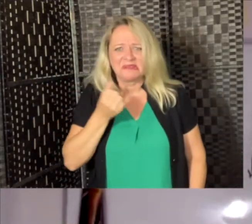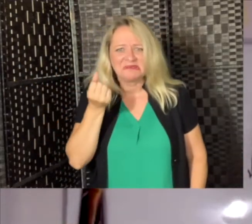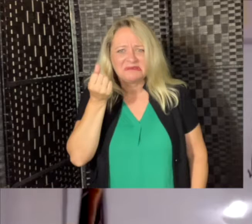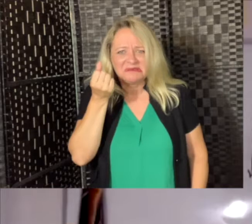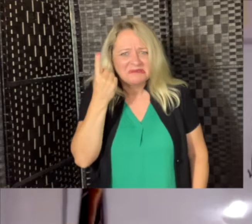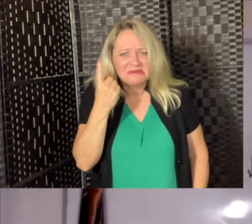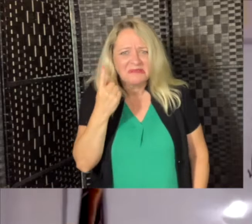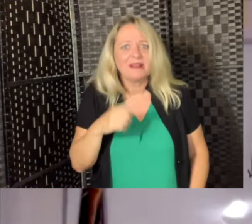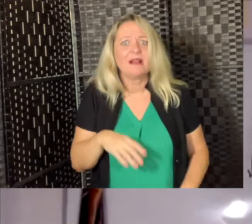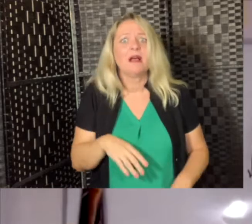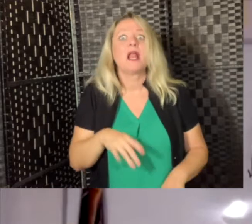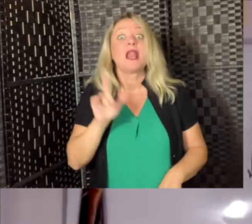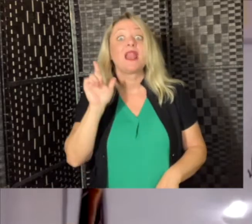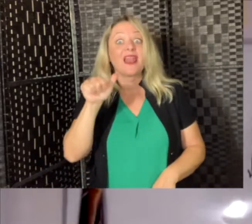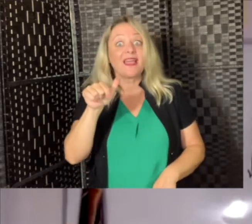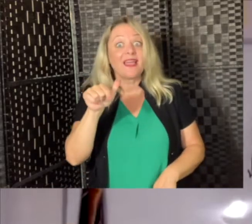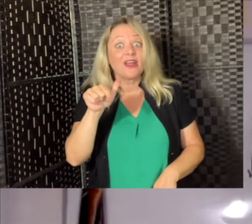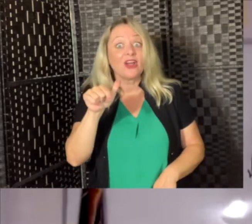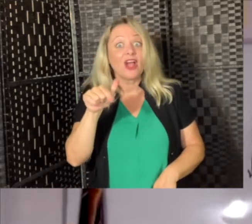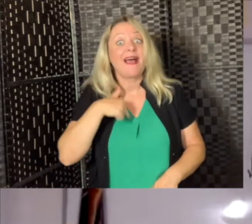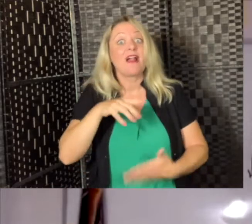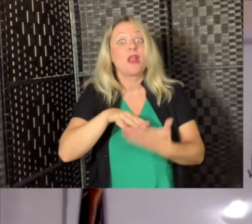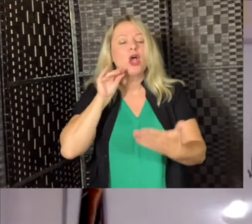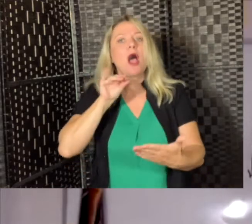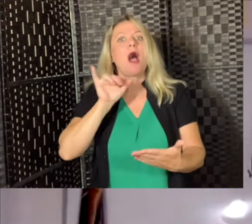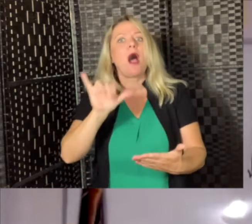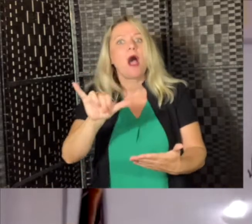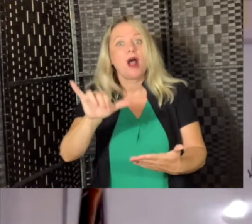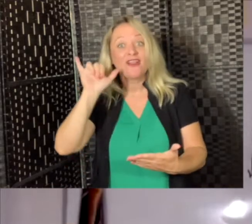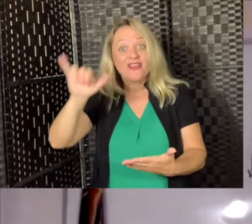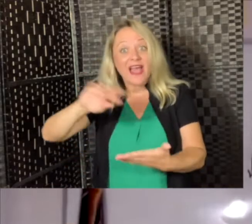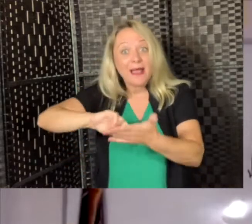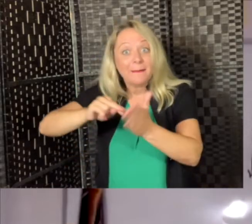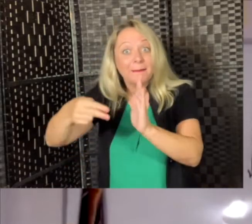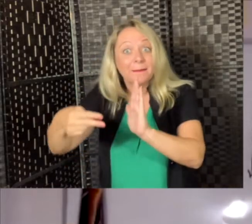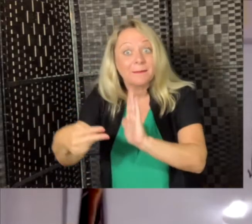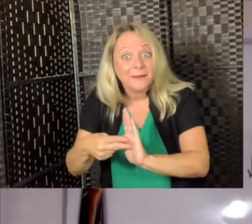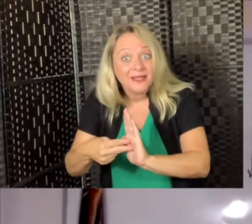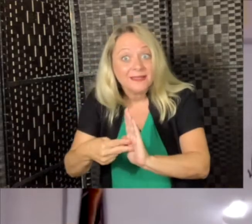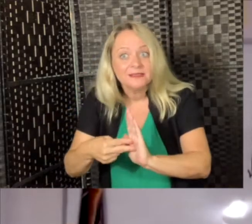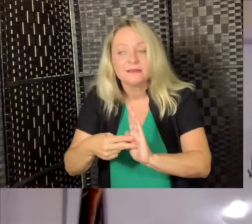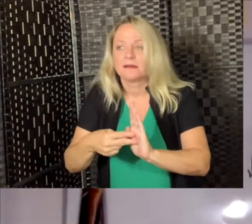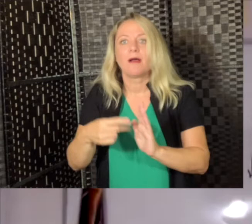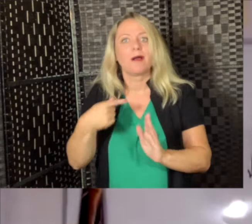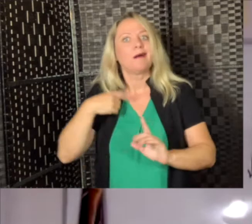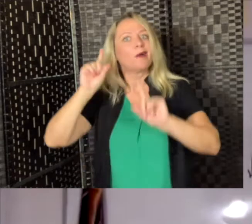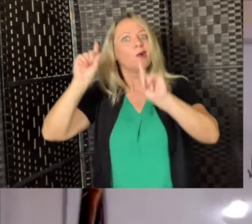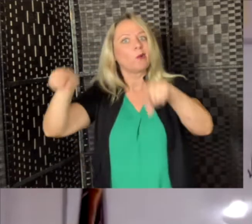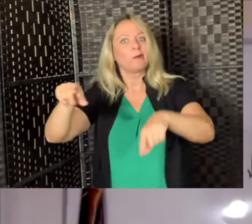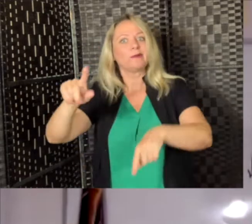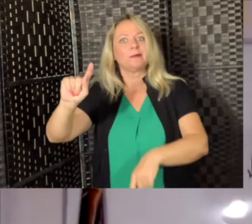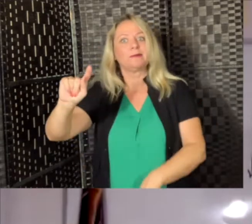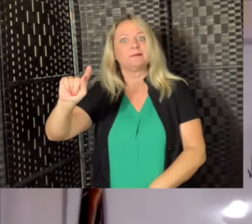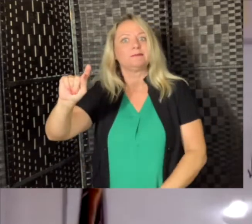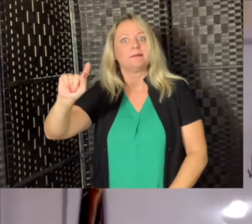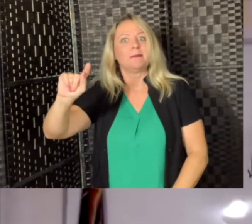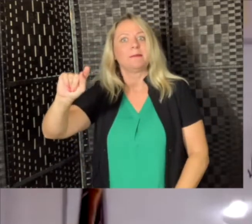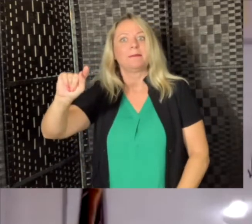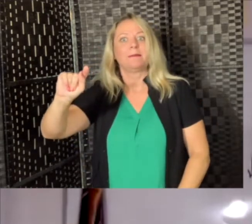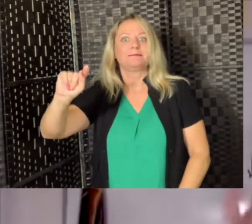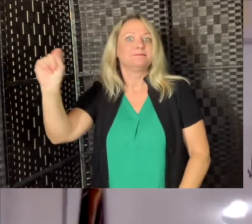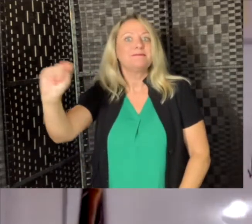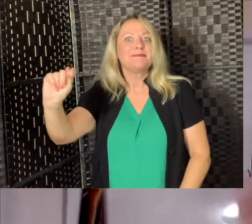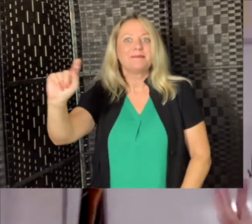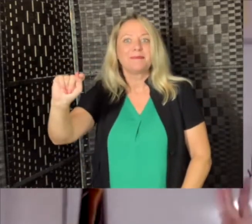I love that in this particular camp, there just simply were no secrets.